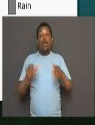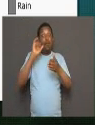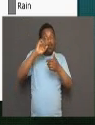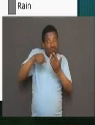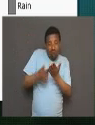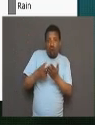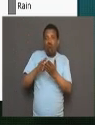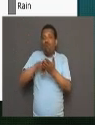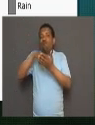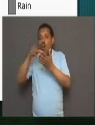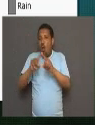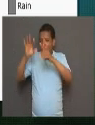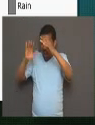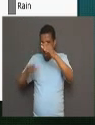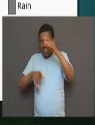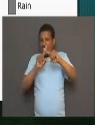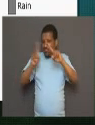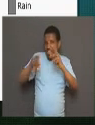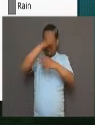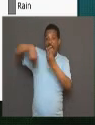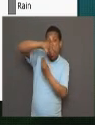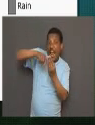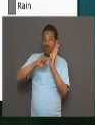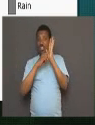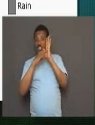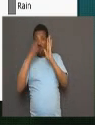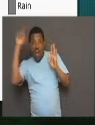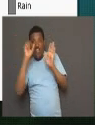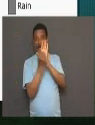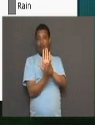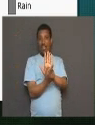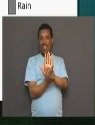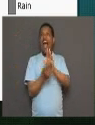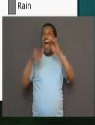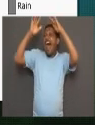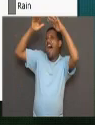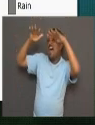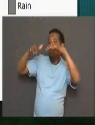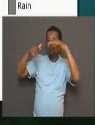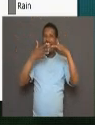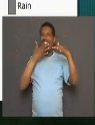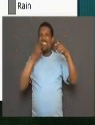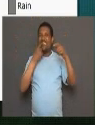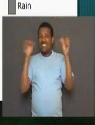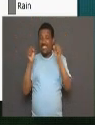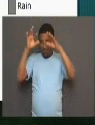that fall in different areas. For example, rain, snow, or